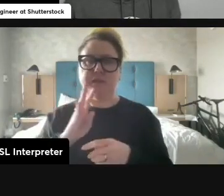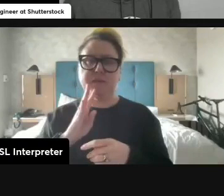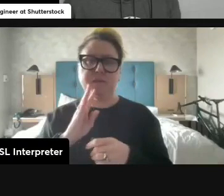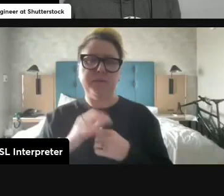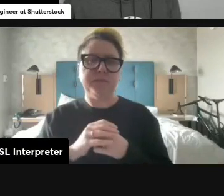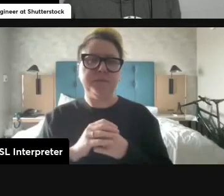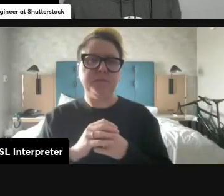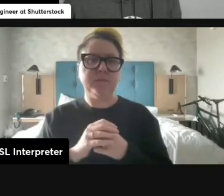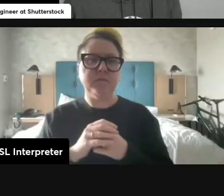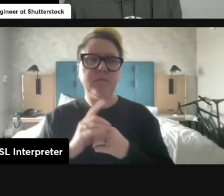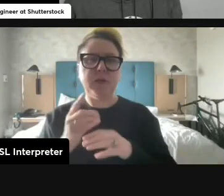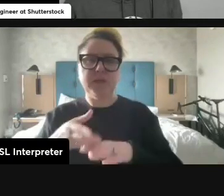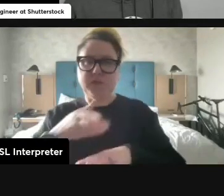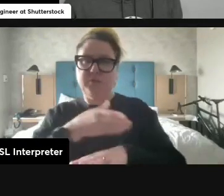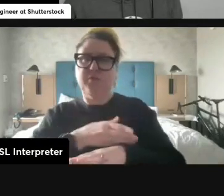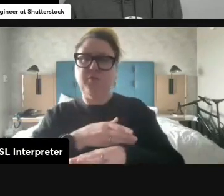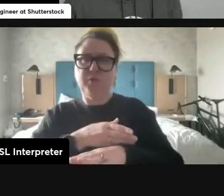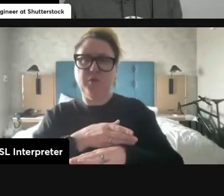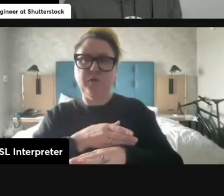improved